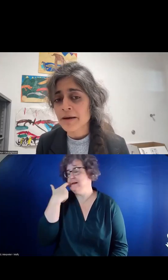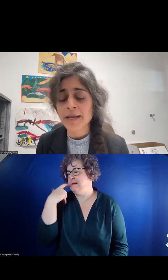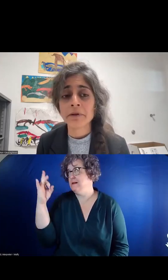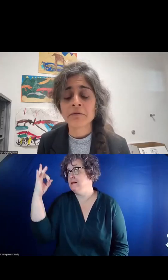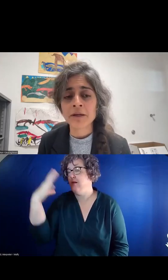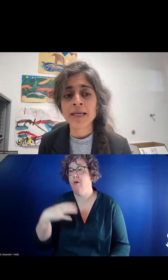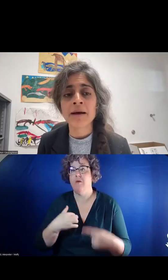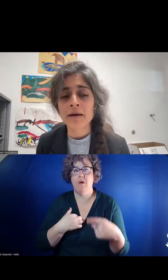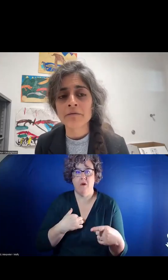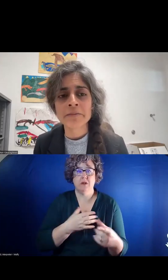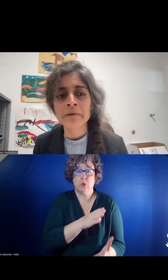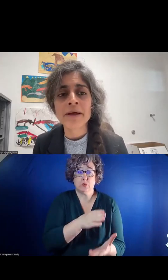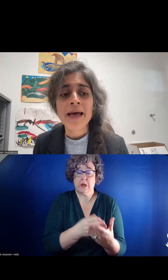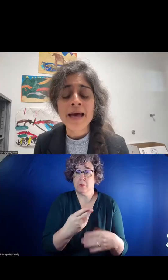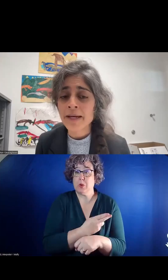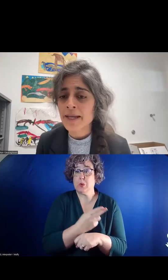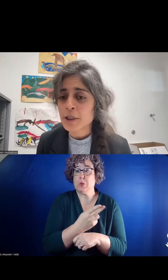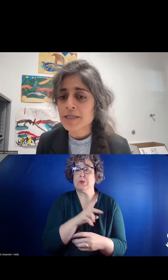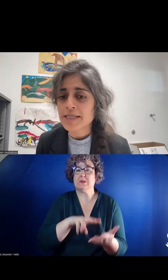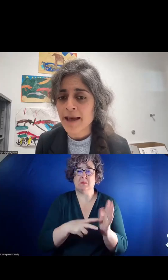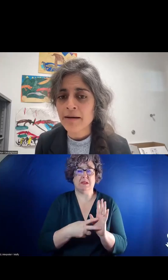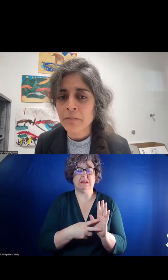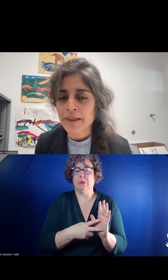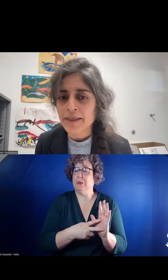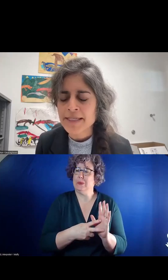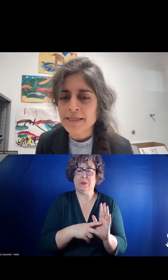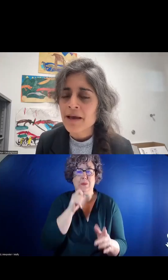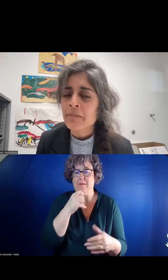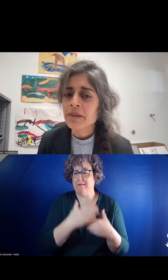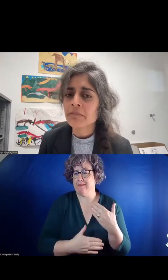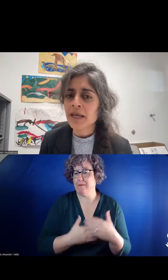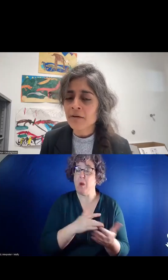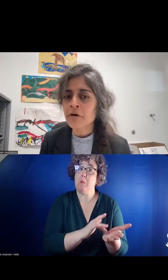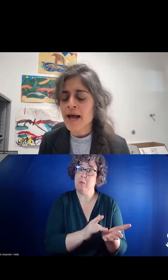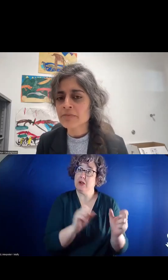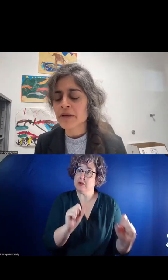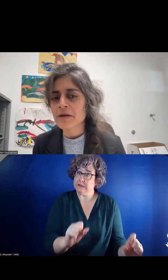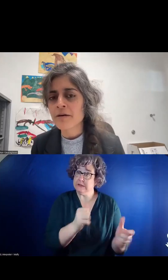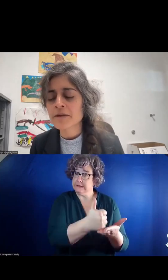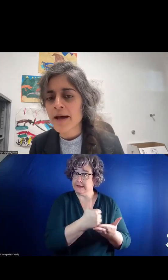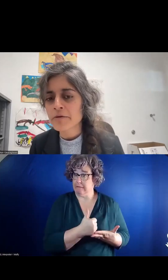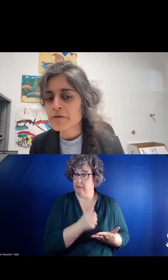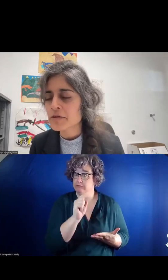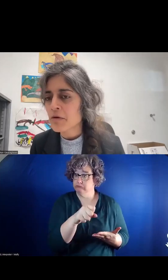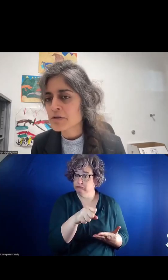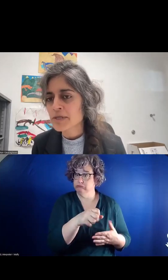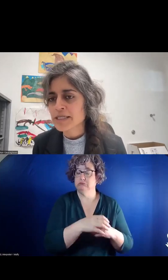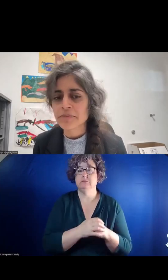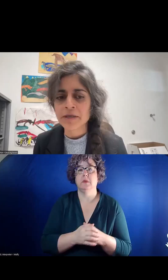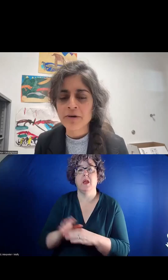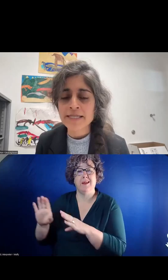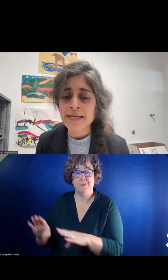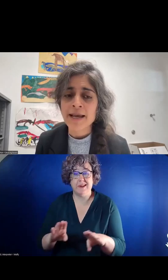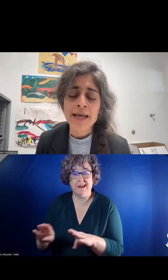symptoms that can be really uncomfortable, and medications can help with this. But the behavioral aspect of tobacco use also